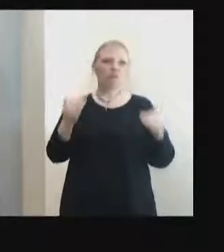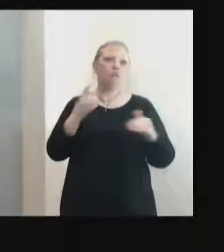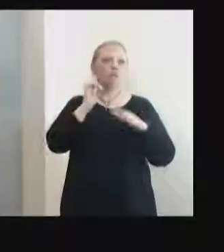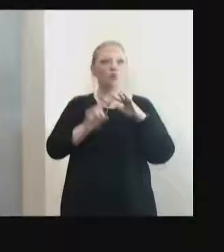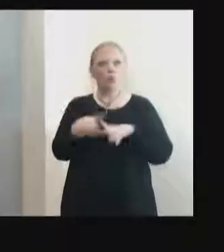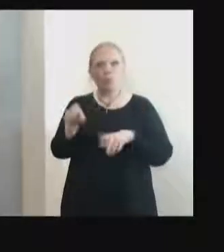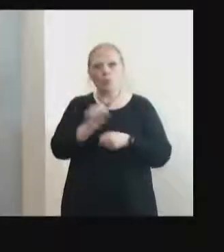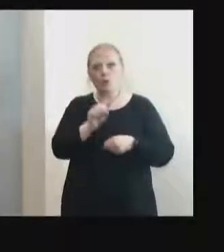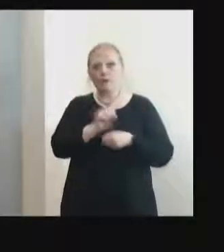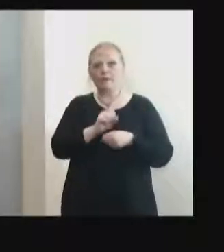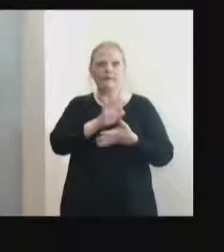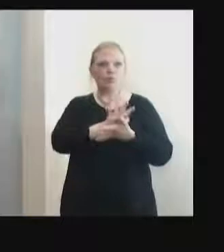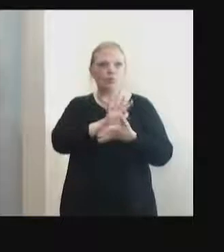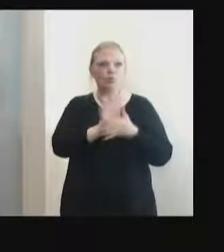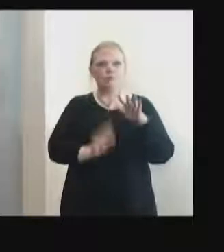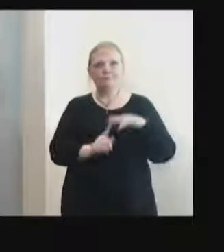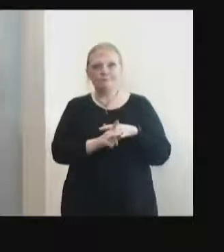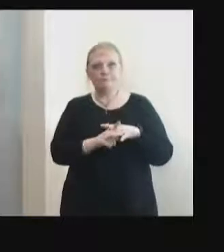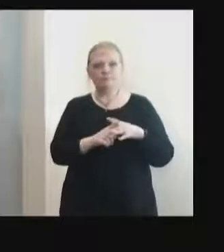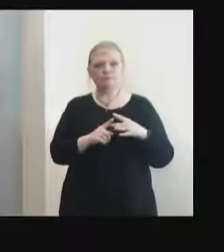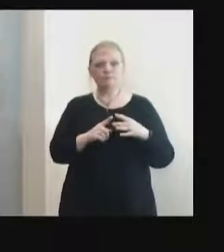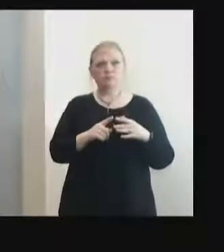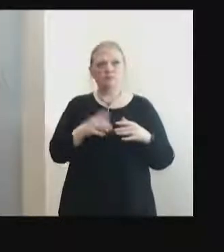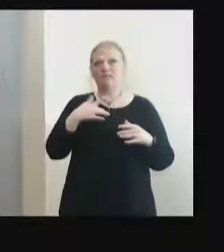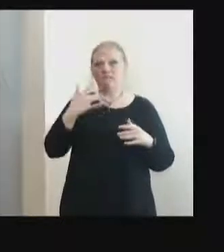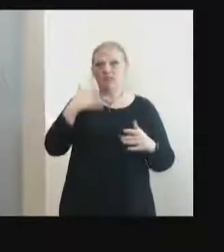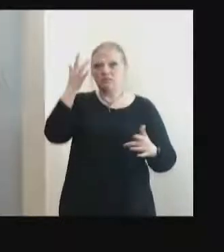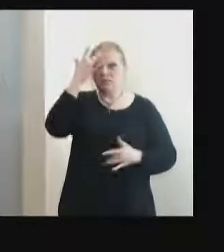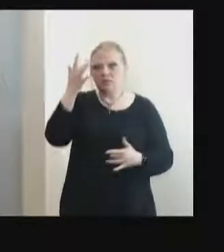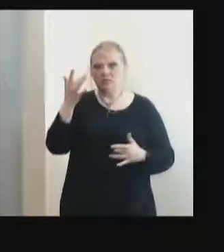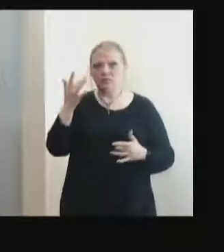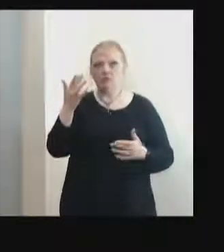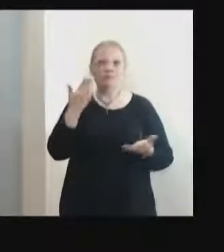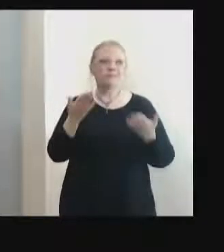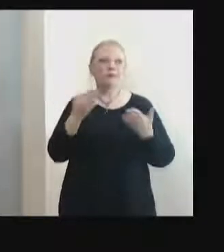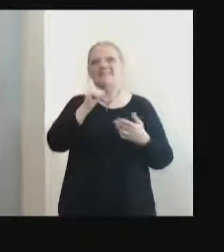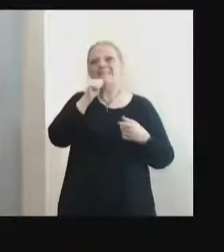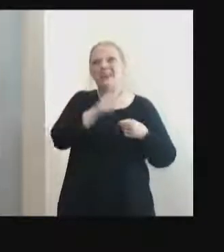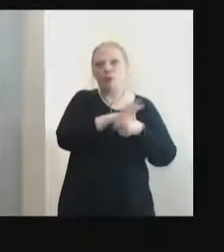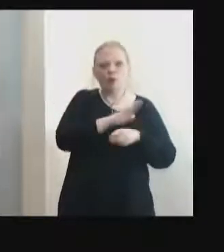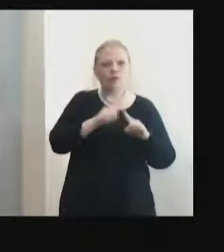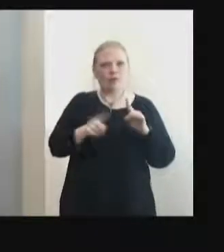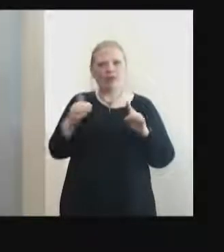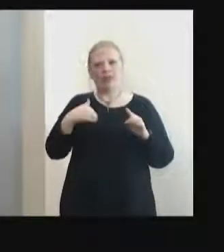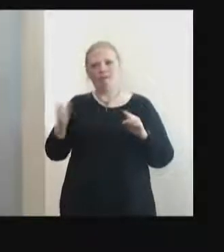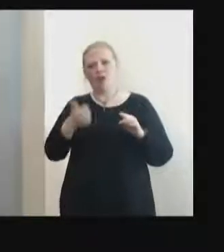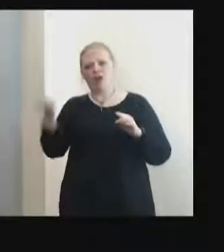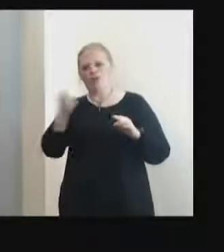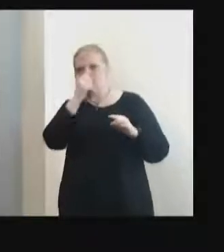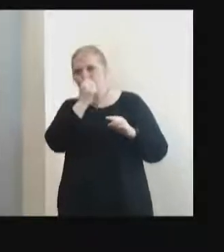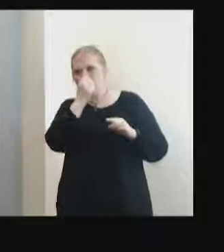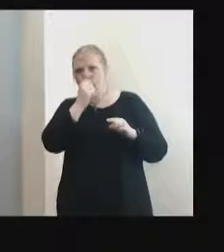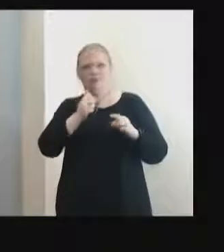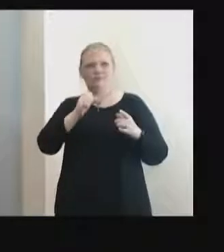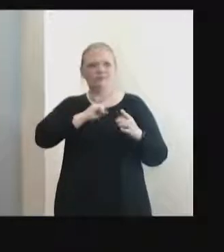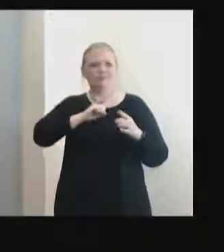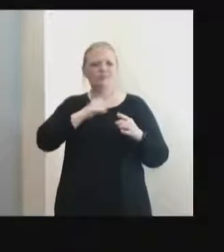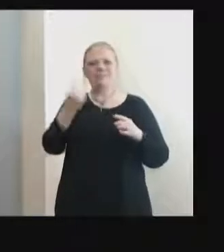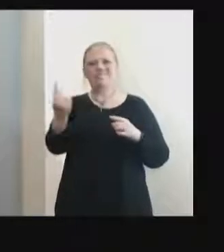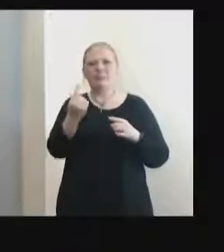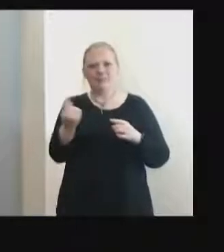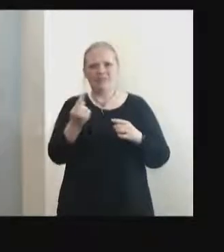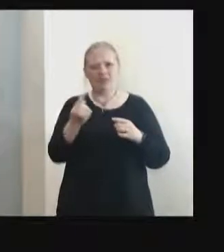school who are symptomatic, and even if they don't have COVID-19, they have something else that will make people sick. So we need you to stay at home.